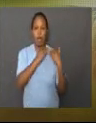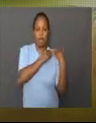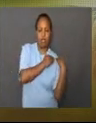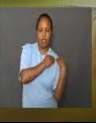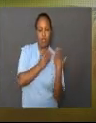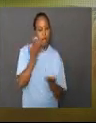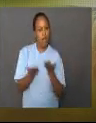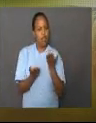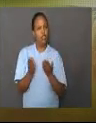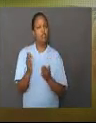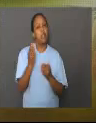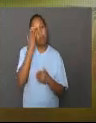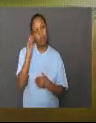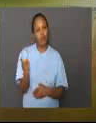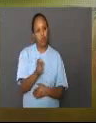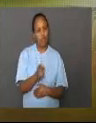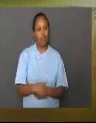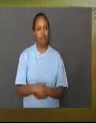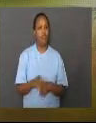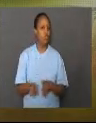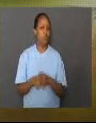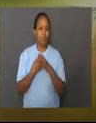burdens. Let us begin.